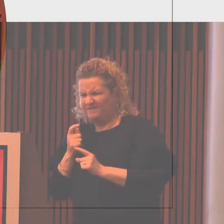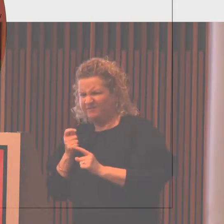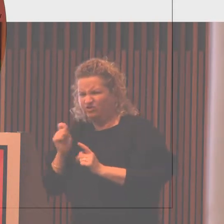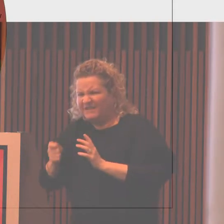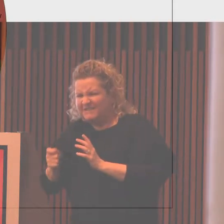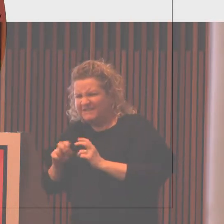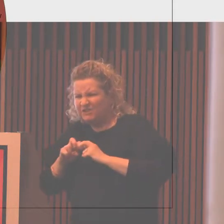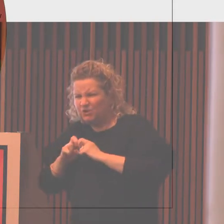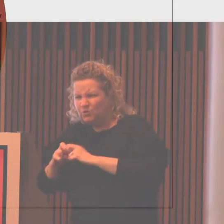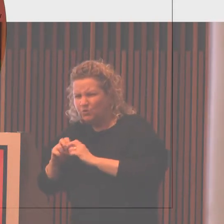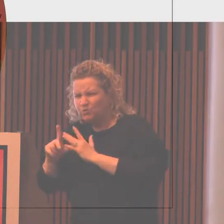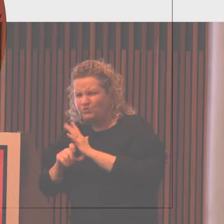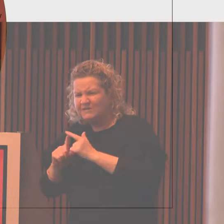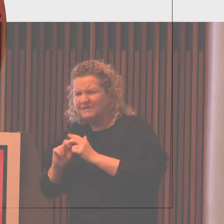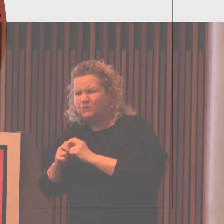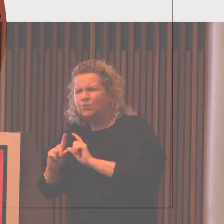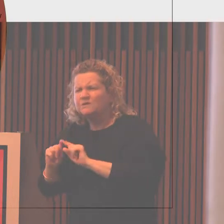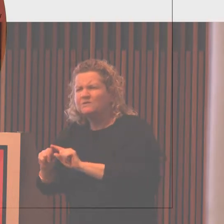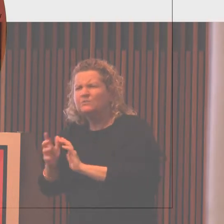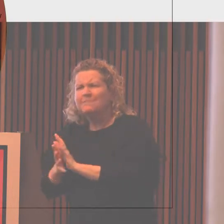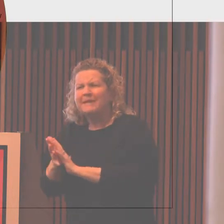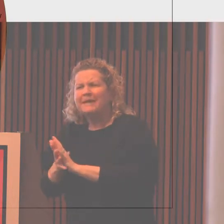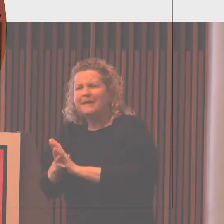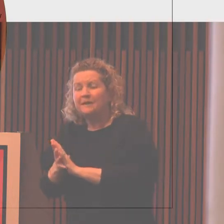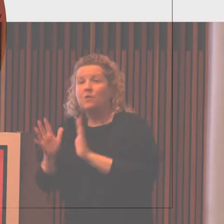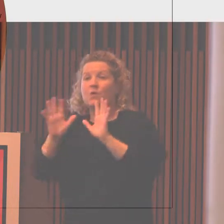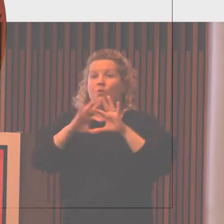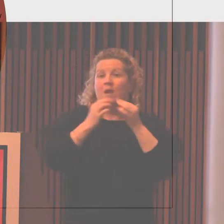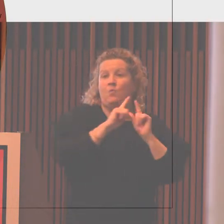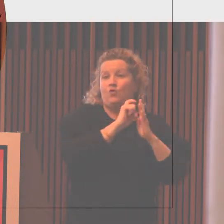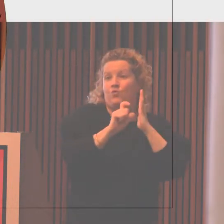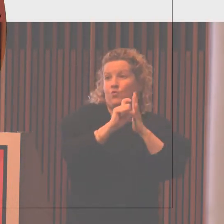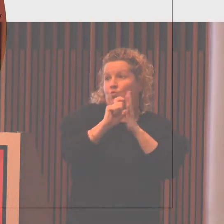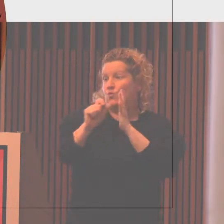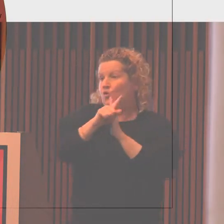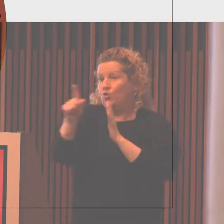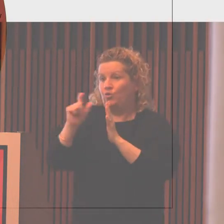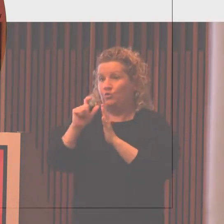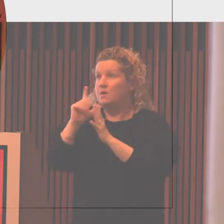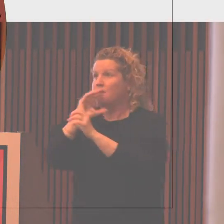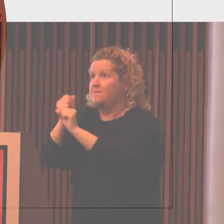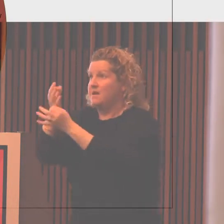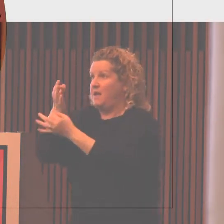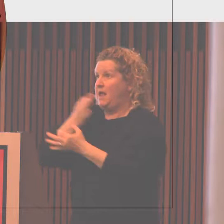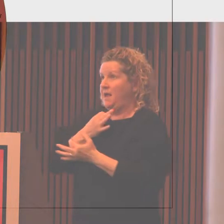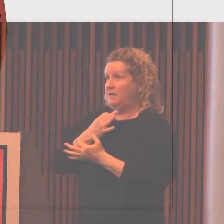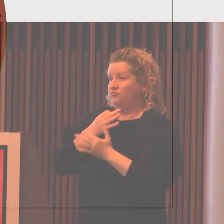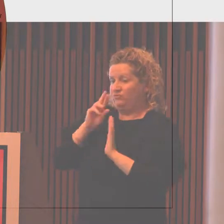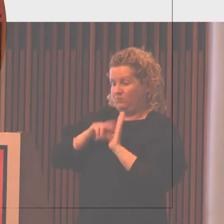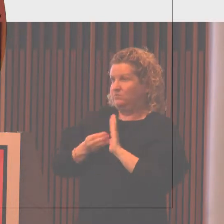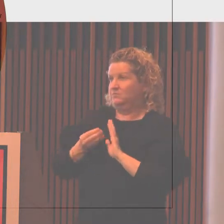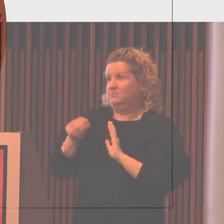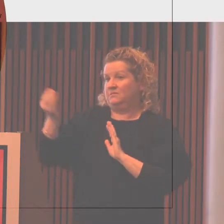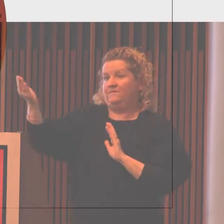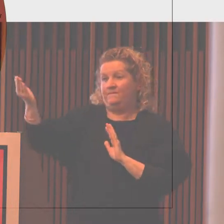Now, of course, what organisations do is you do whatever governments ask you to do in terms of reporting. This